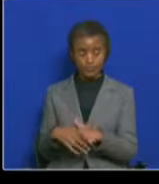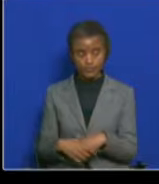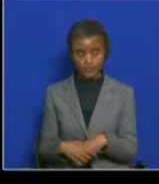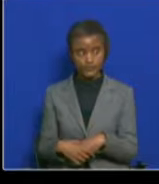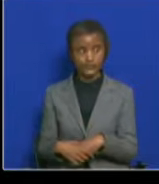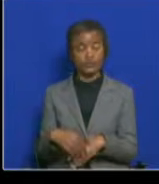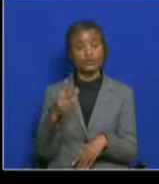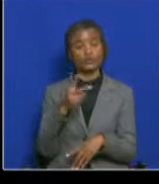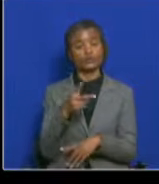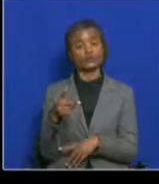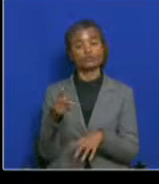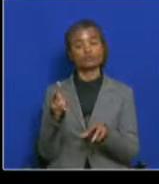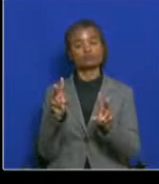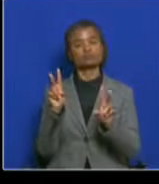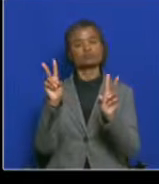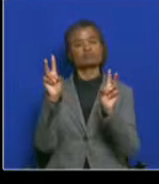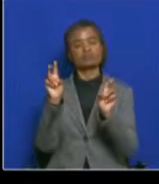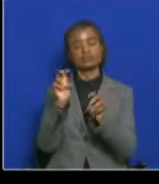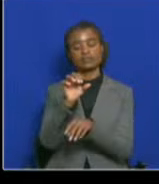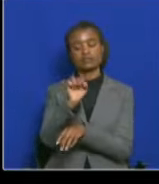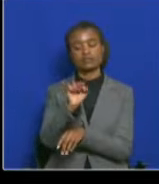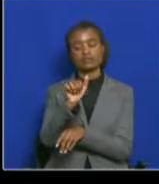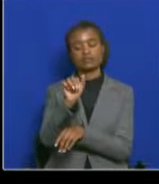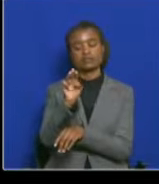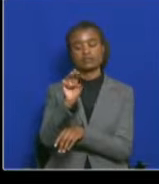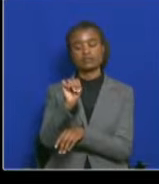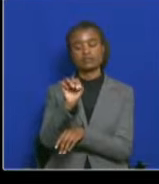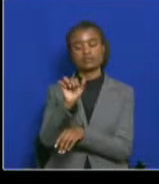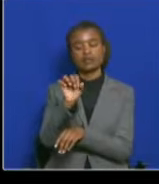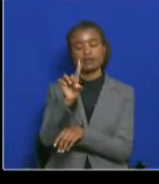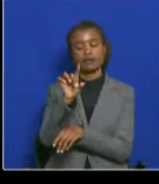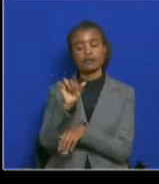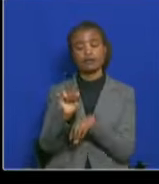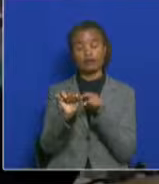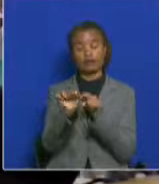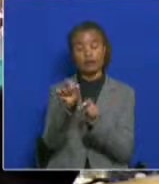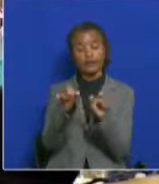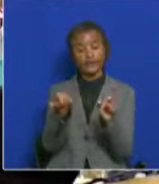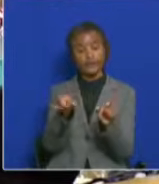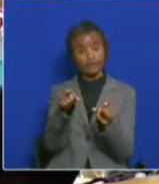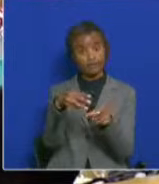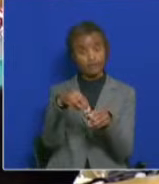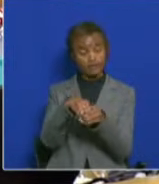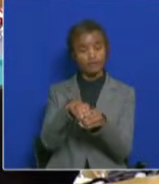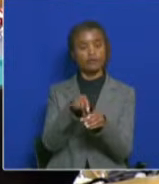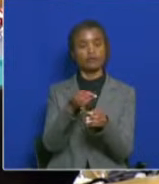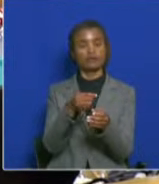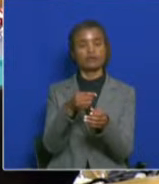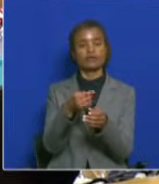beneficiaries will split the proceeds. But what do these clauses refer to?